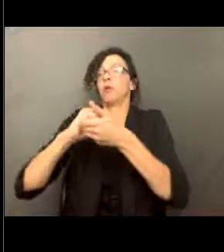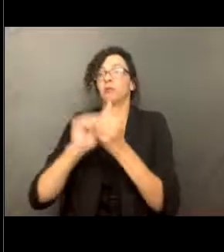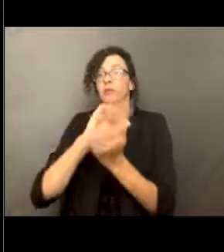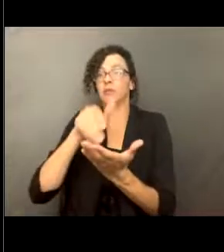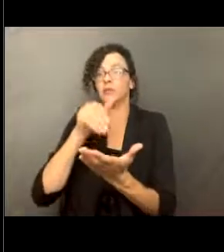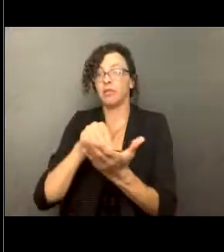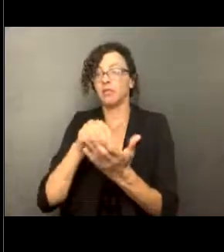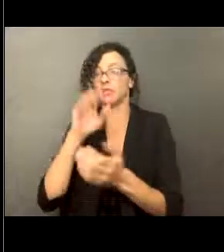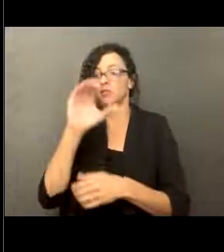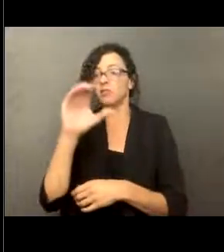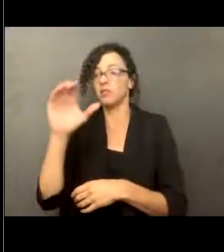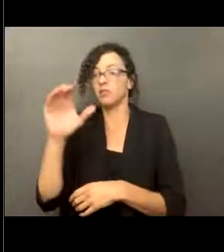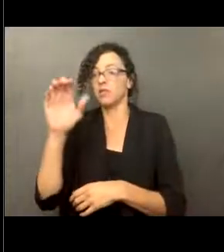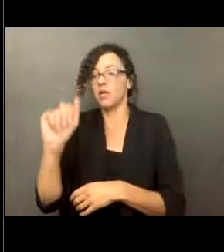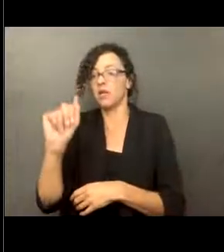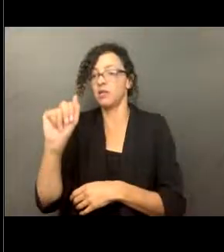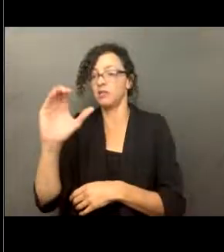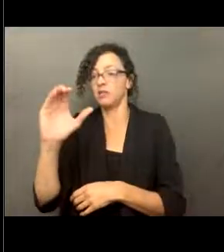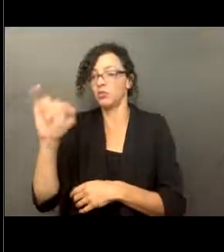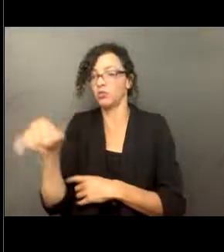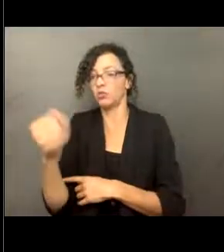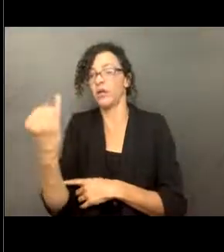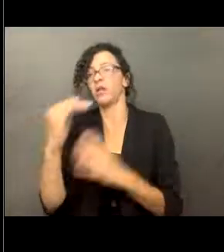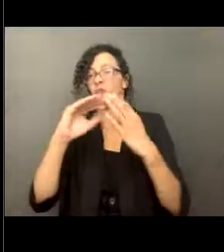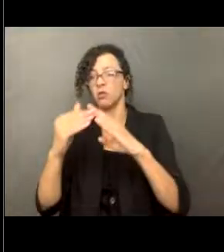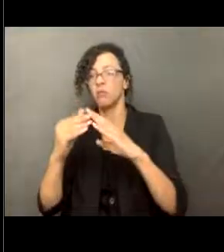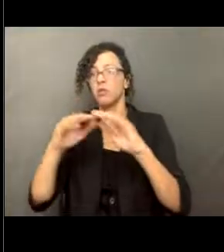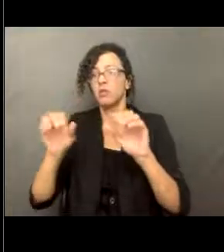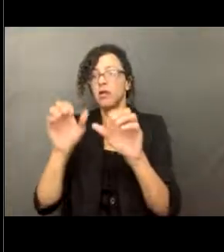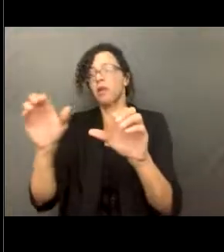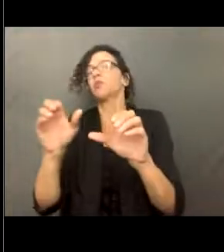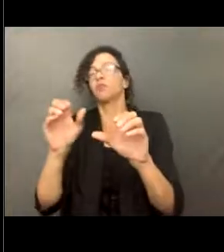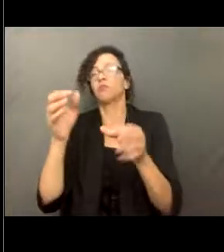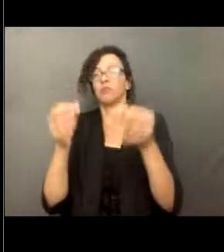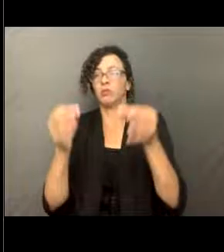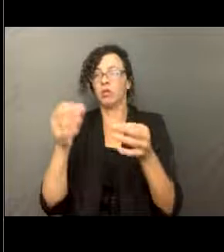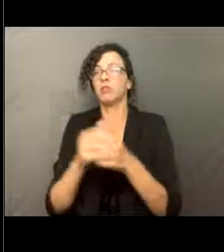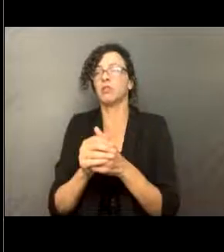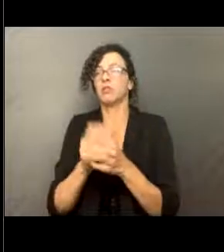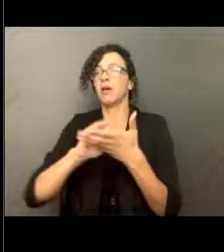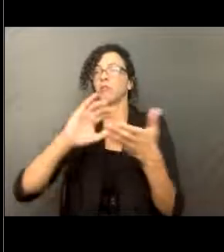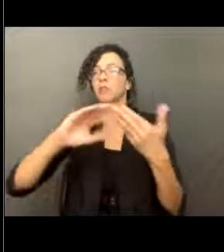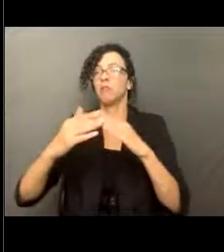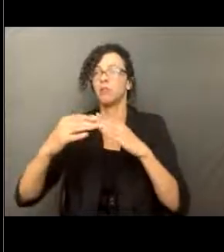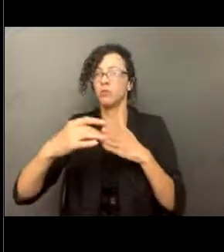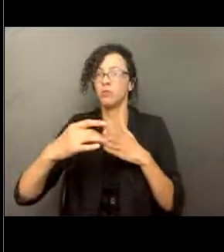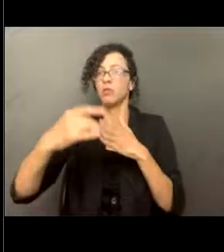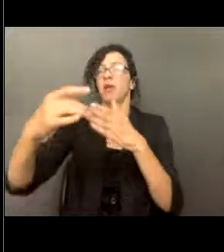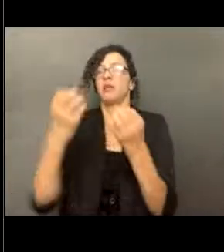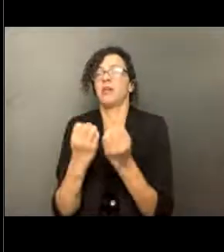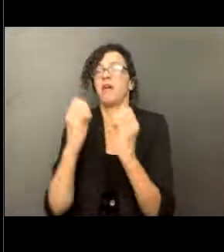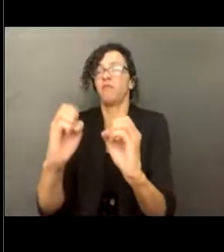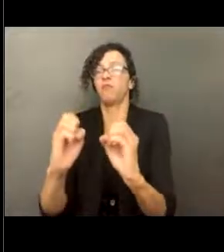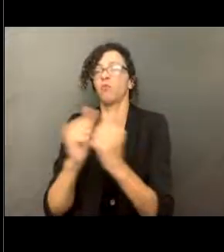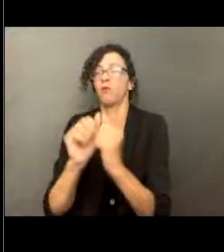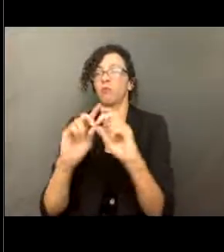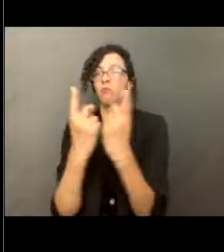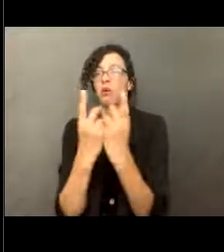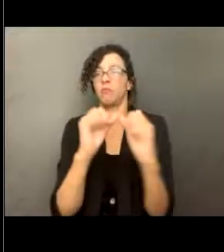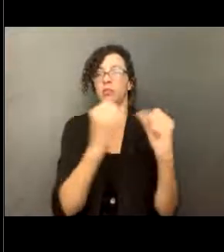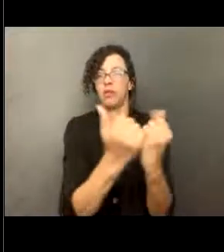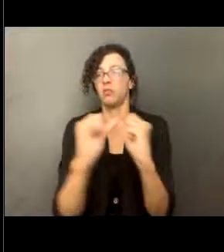CCAEJ. This was a community-led effort with our partnership with state agencies. They wanted to do it in 2 sessions. They